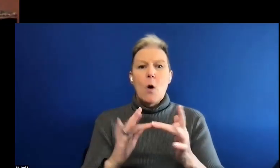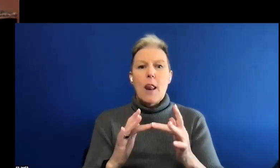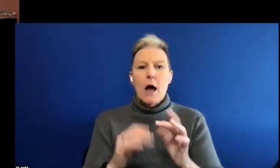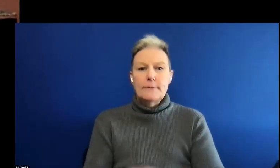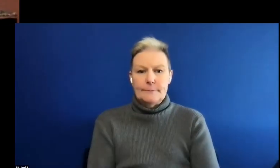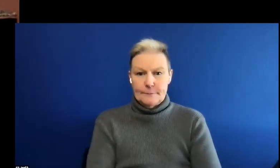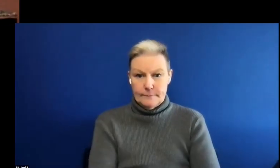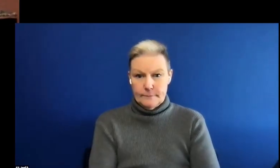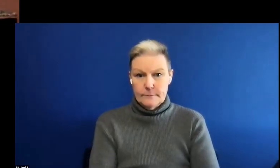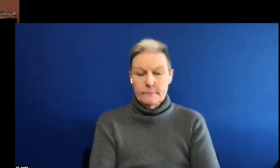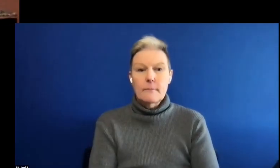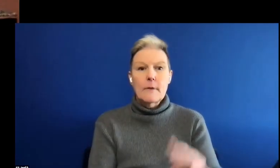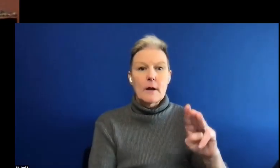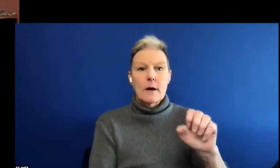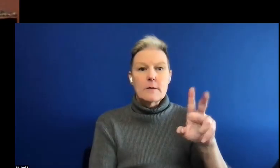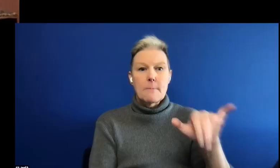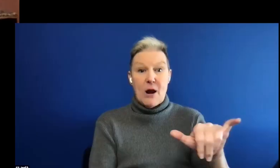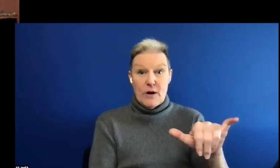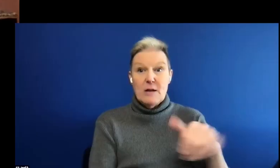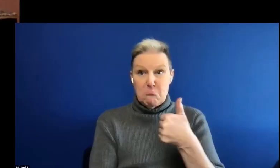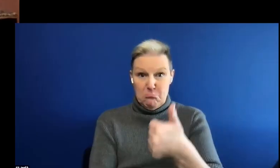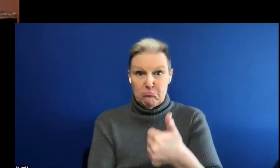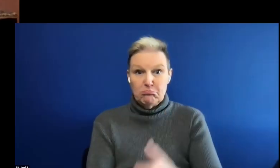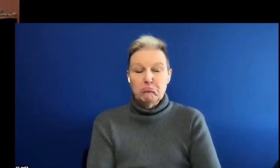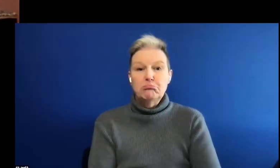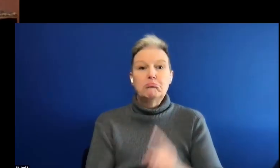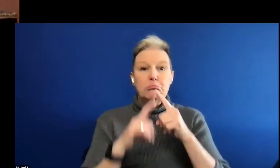ahead. Mary, go ahead and unmute yourself.